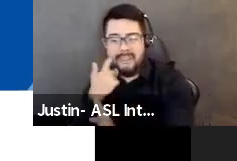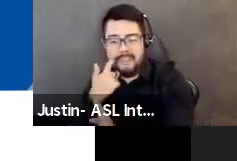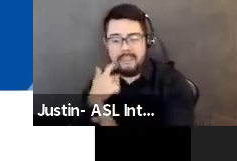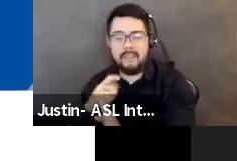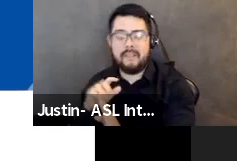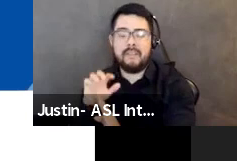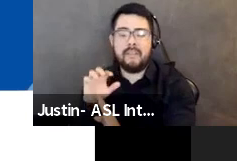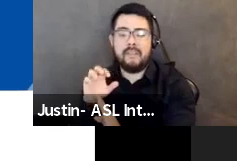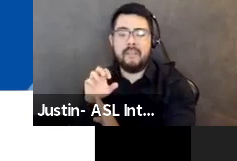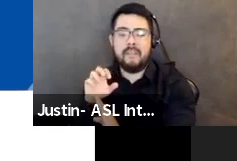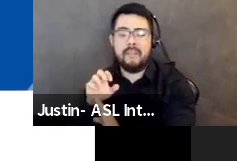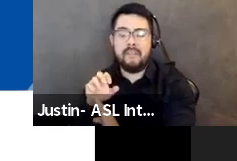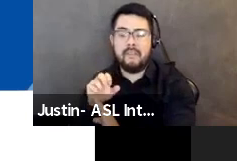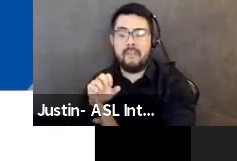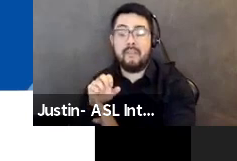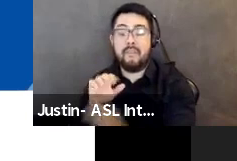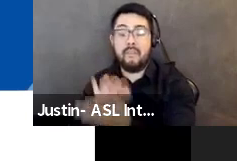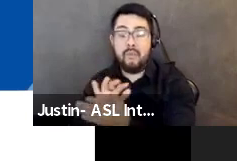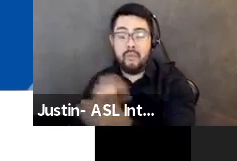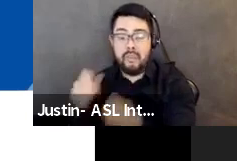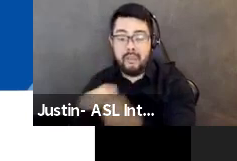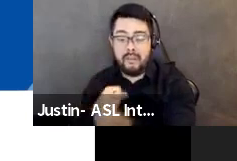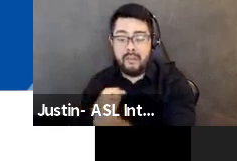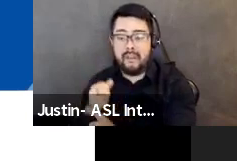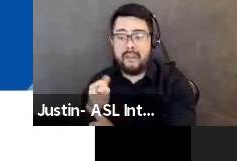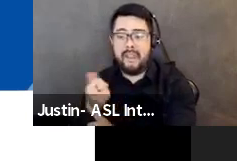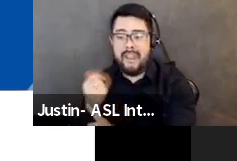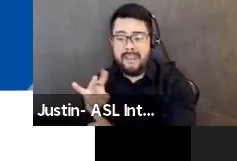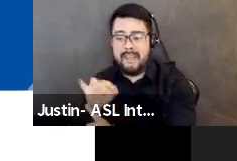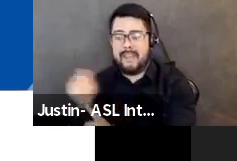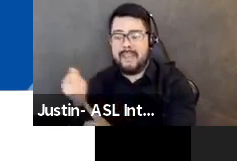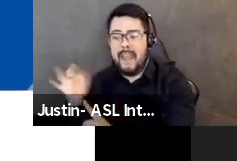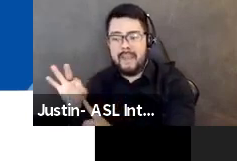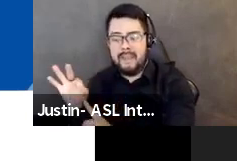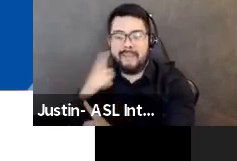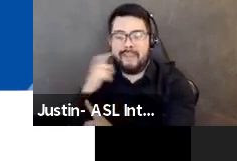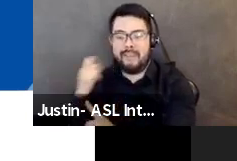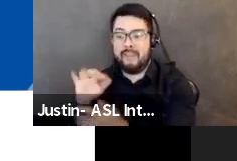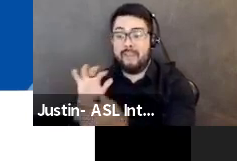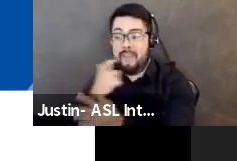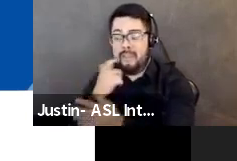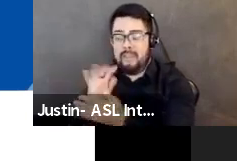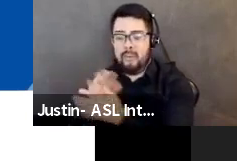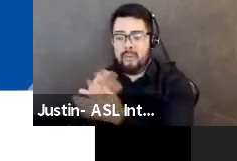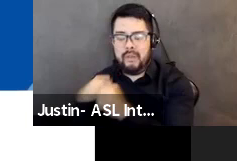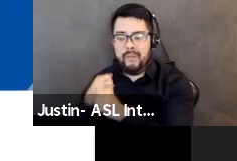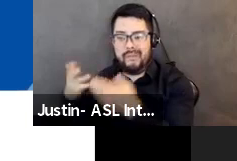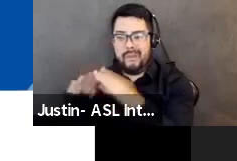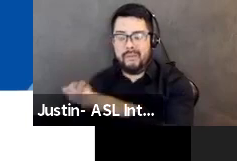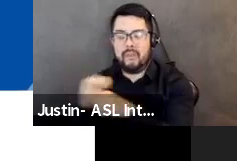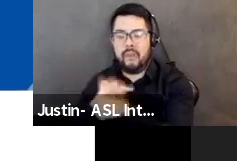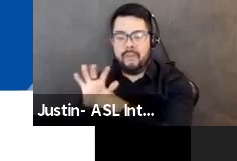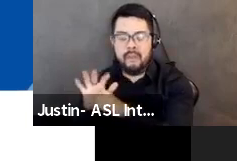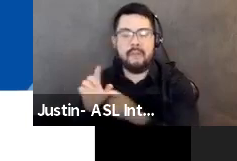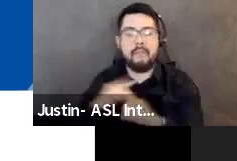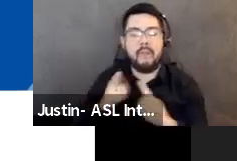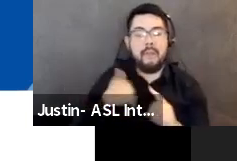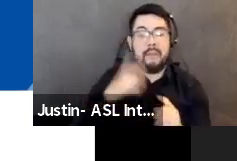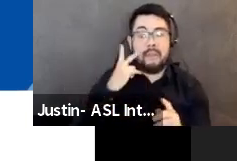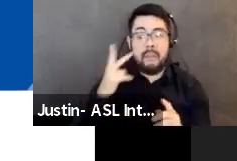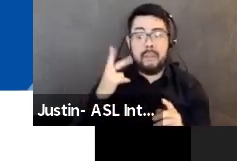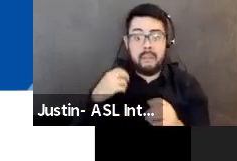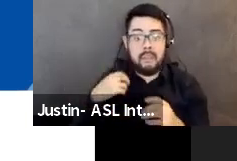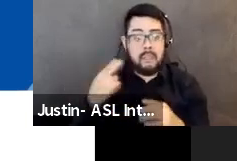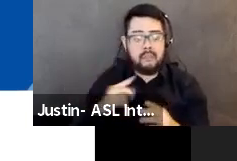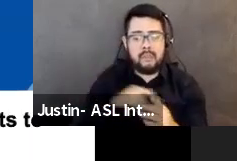had because sy20 we closed early due to covid we can see that reduction next